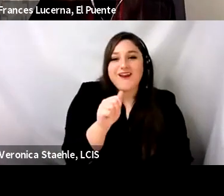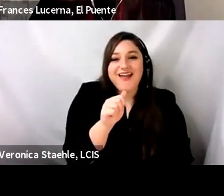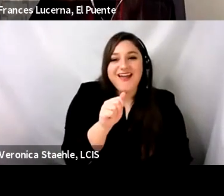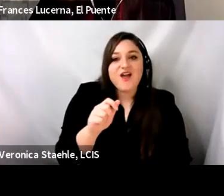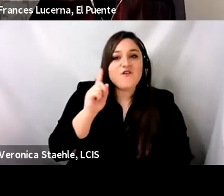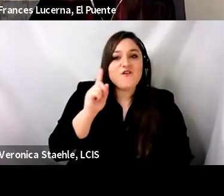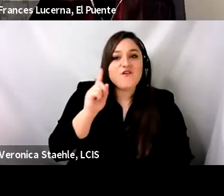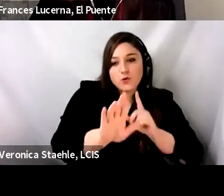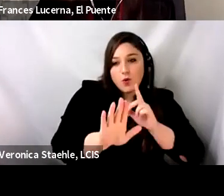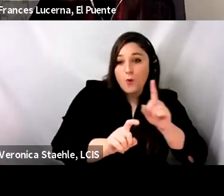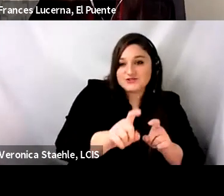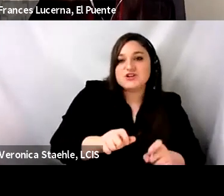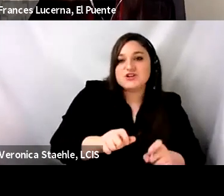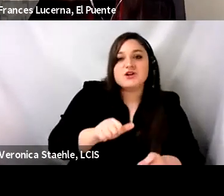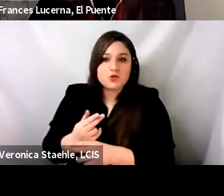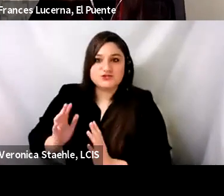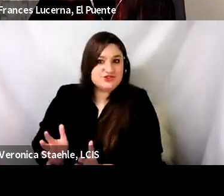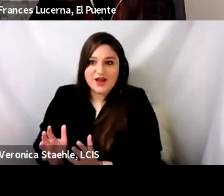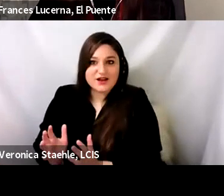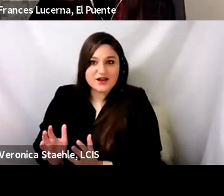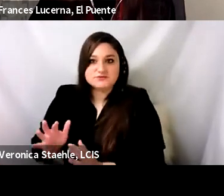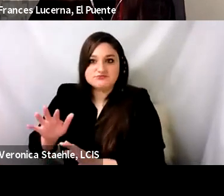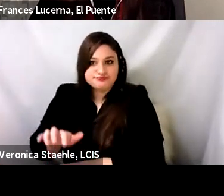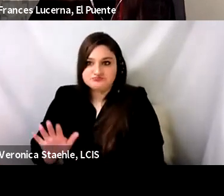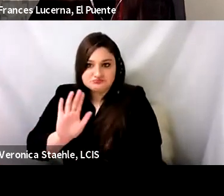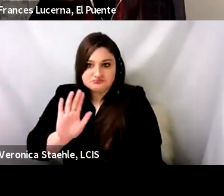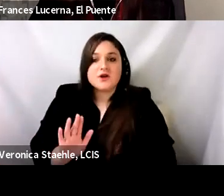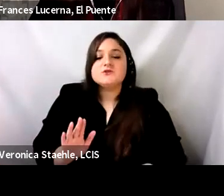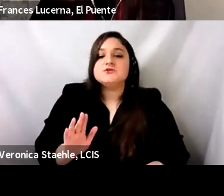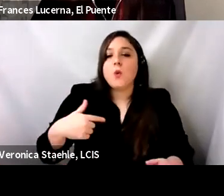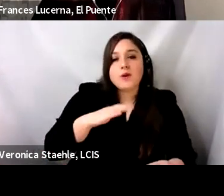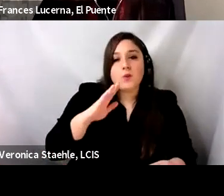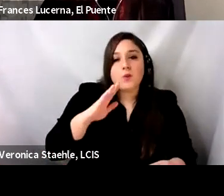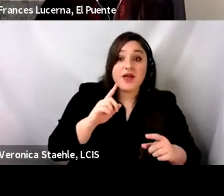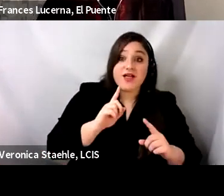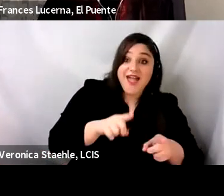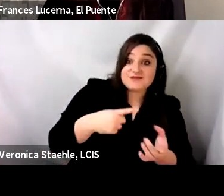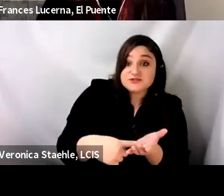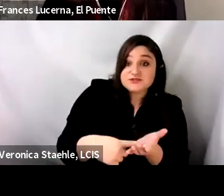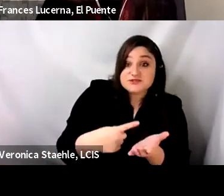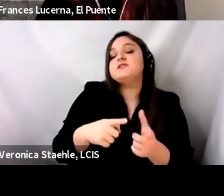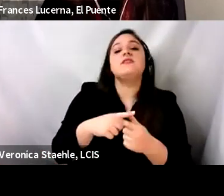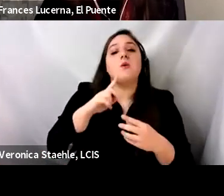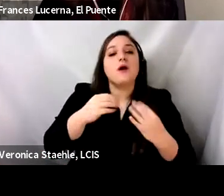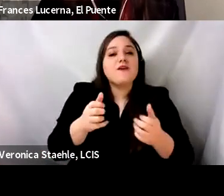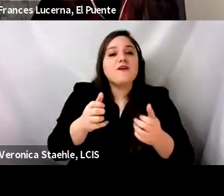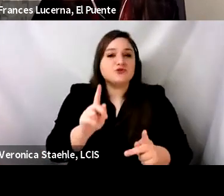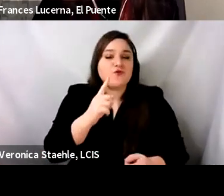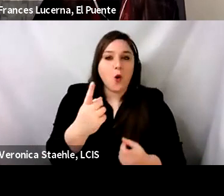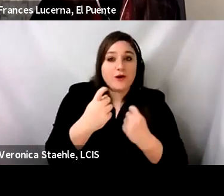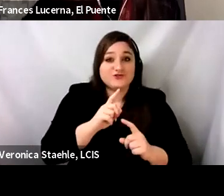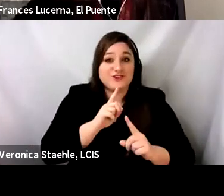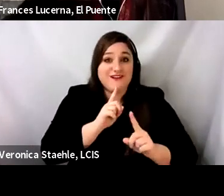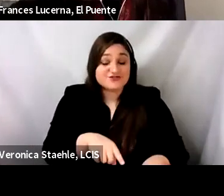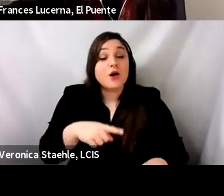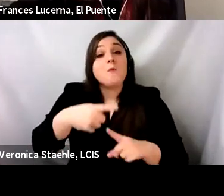for the panelists, but then we'll break and we'll be reading from the audience's questions. So use the question and answer box. Or if you're calling in, the